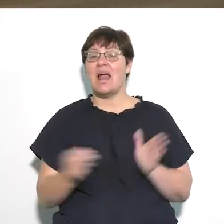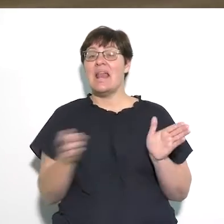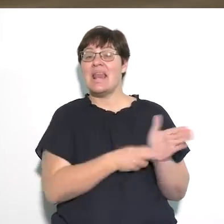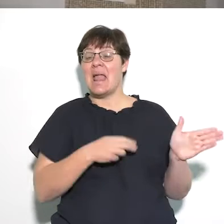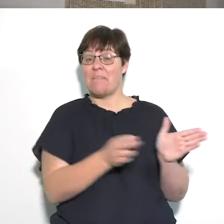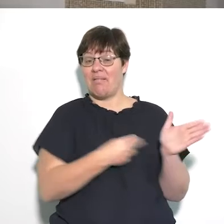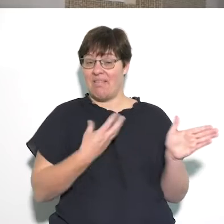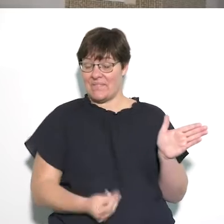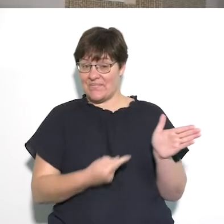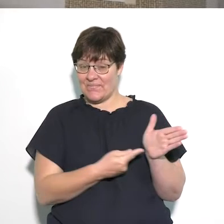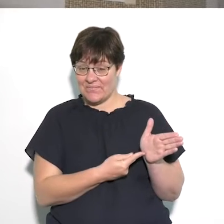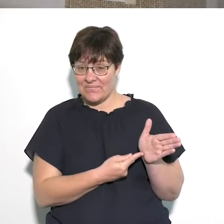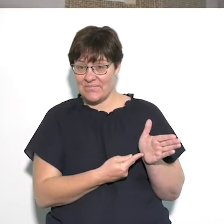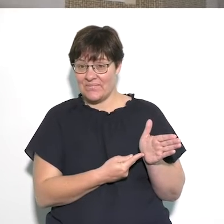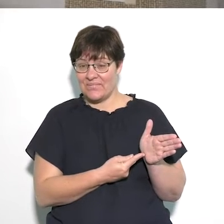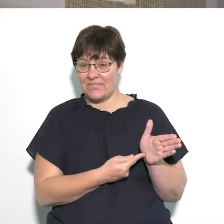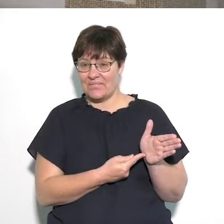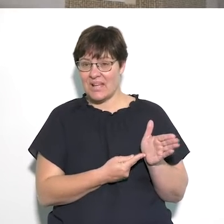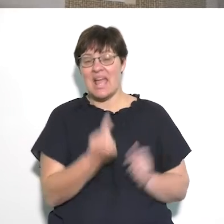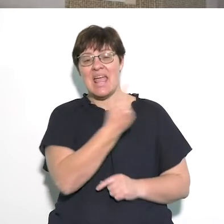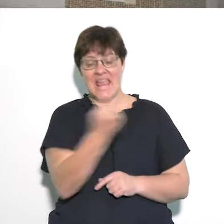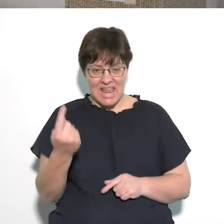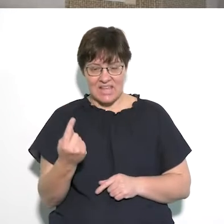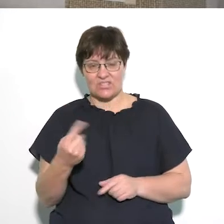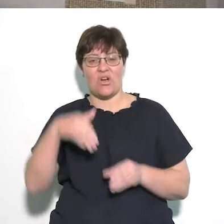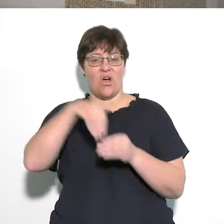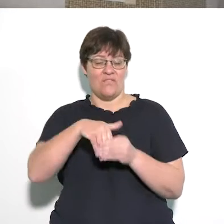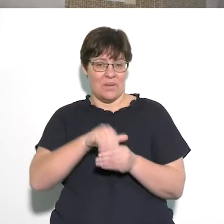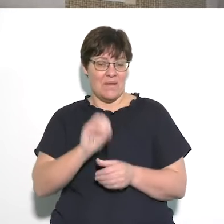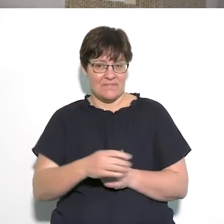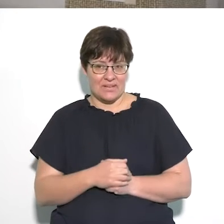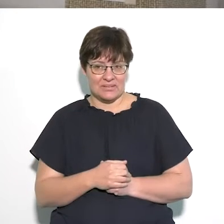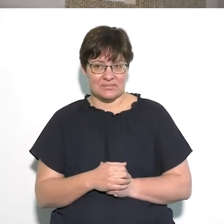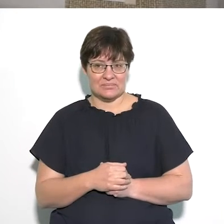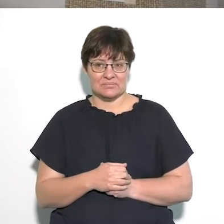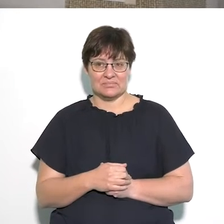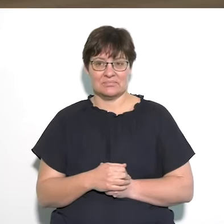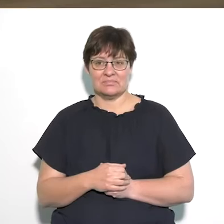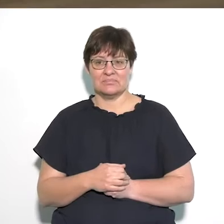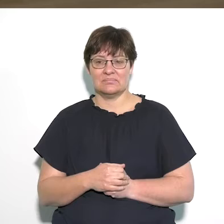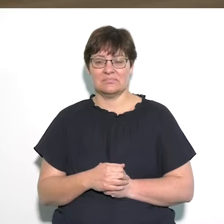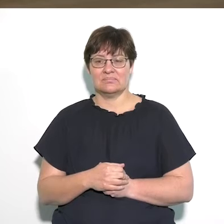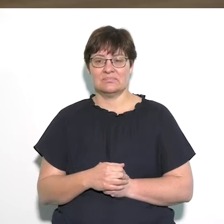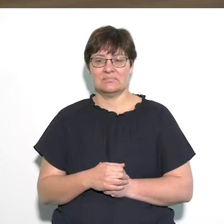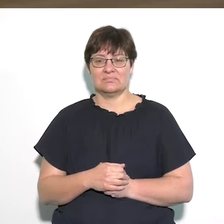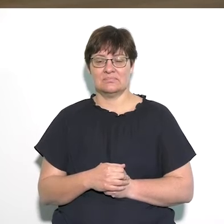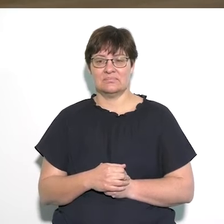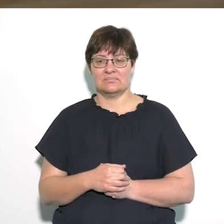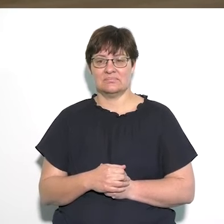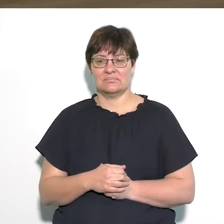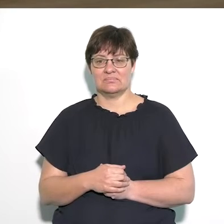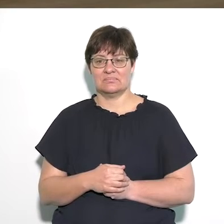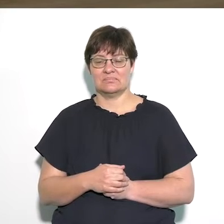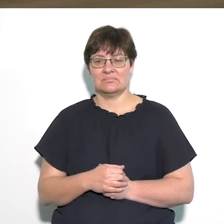little labels that you have onto each envelope. So you are going to cut this out, add some